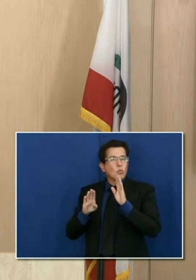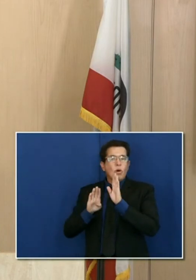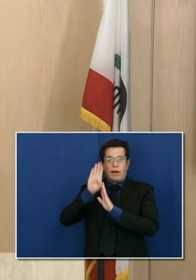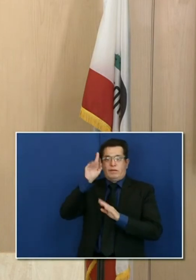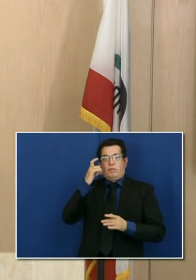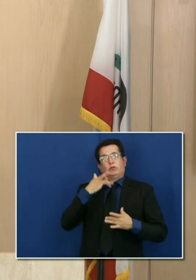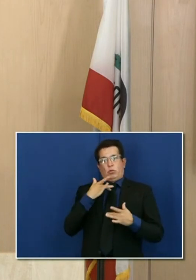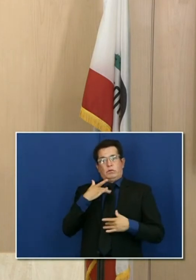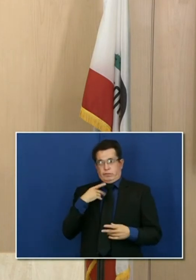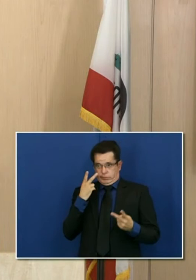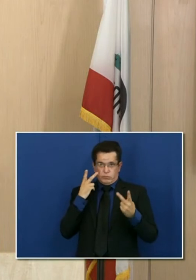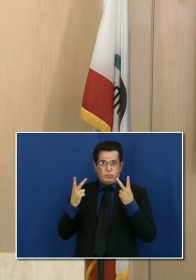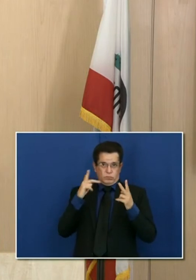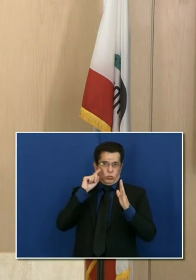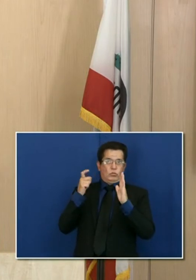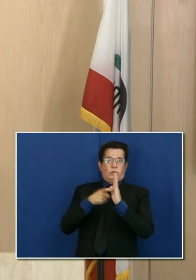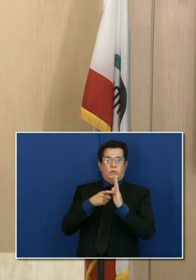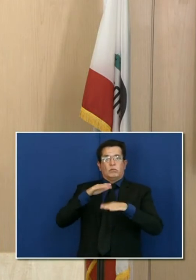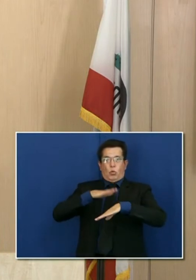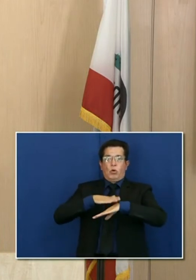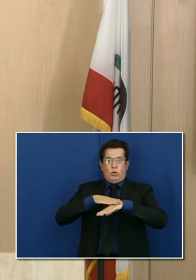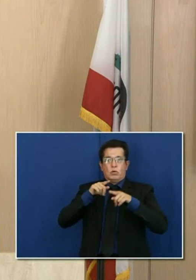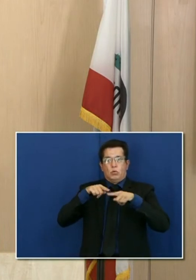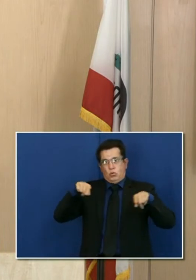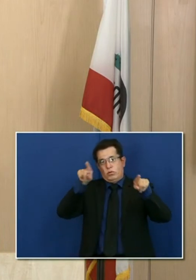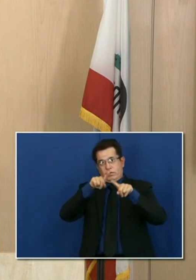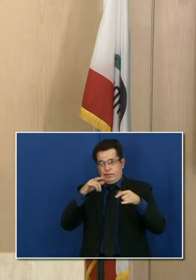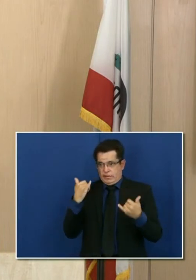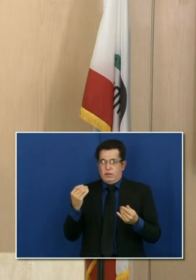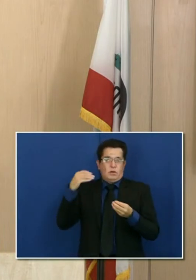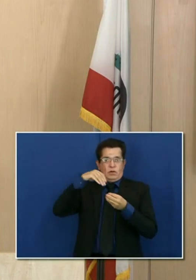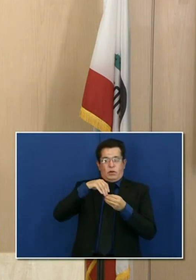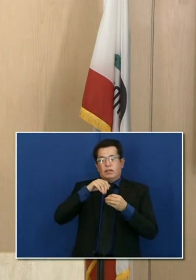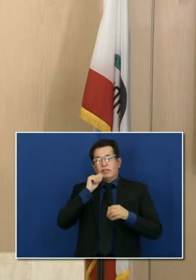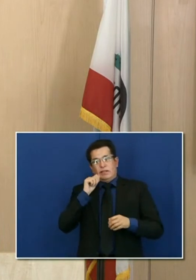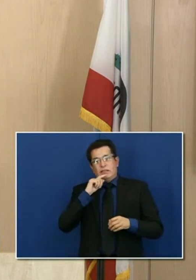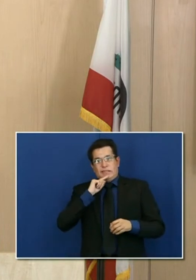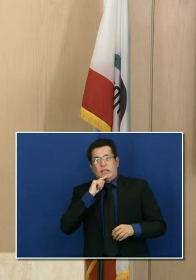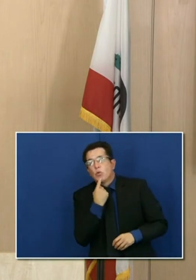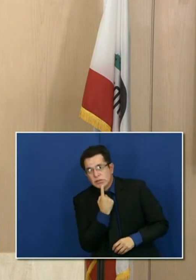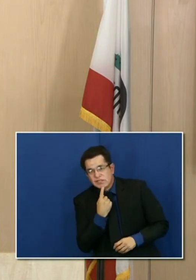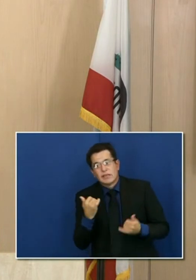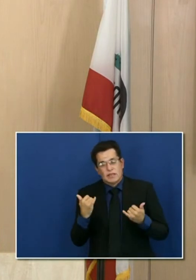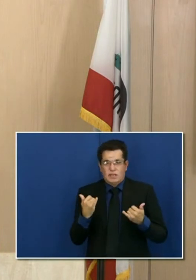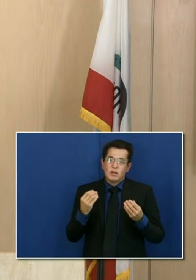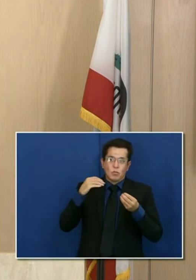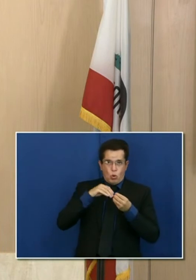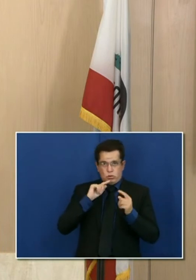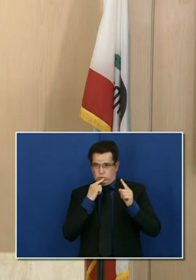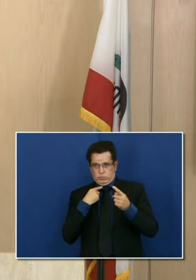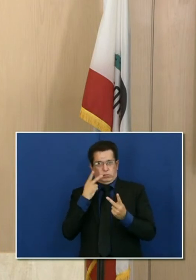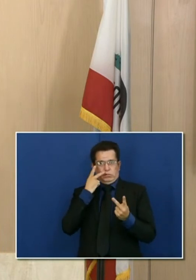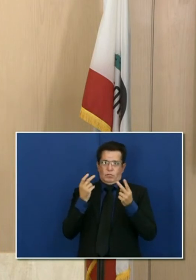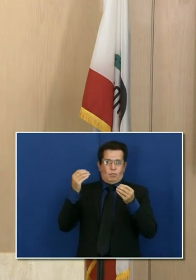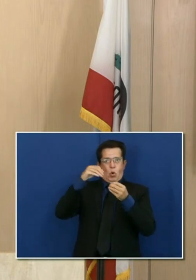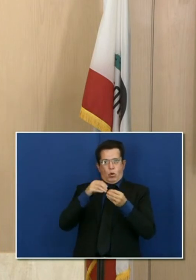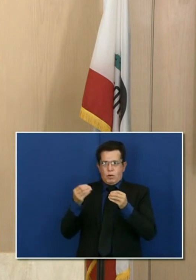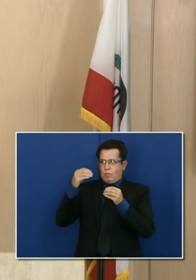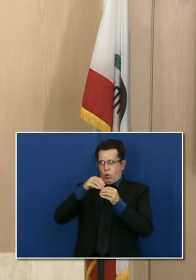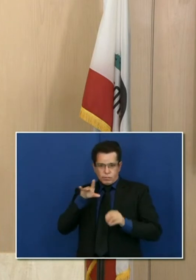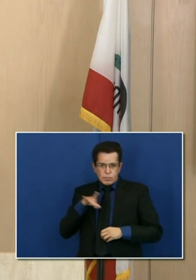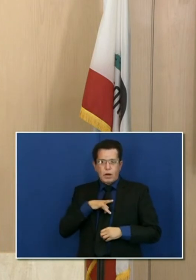great concern. The situation becomes more dire as we see these significant leaps in the total number of cases we faced. We were